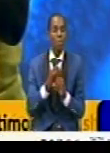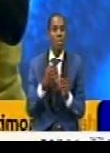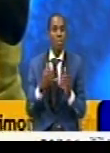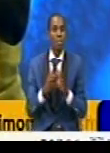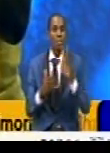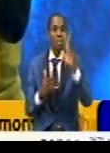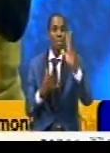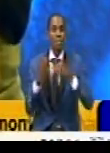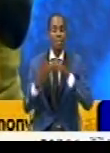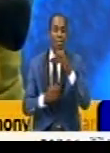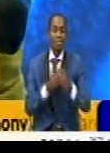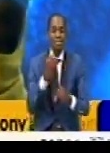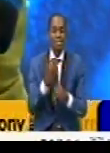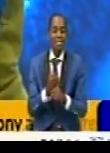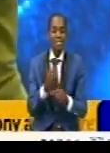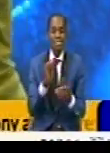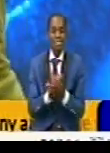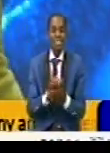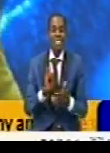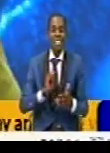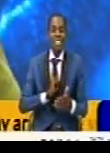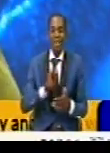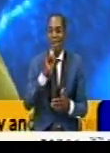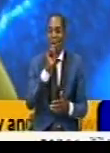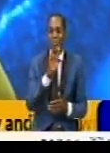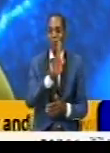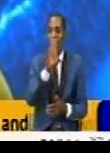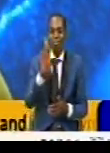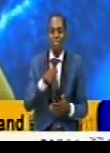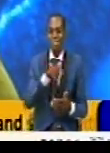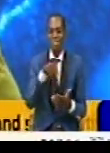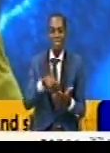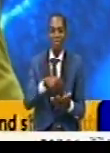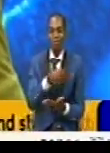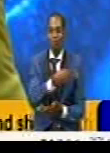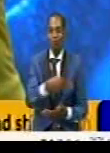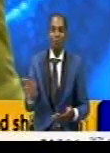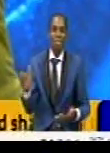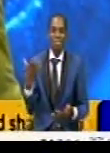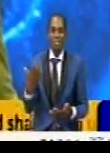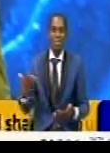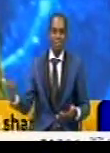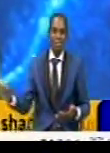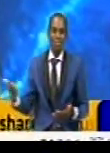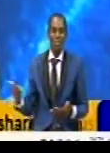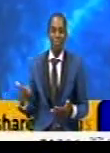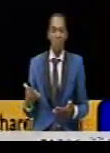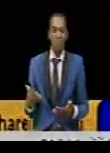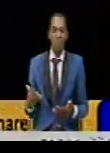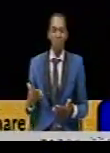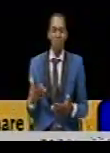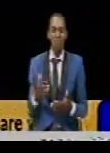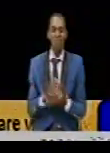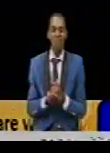2021 will make me 3 years that I am on this nonsense.